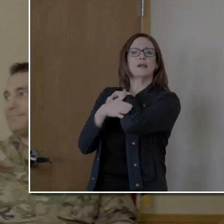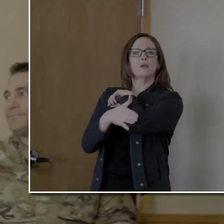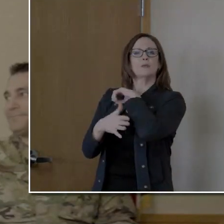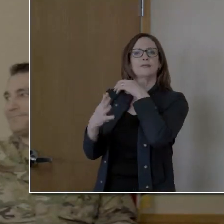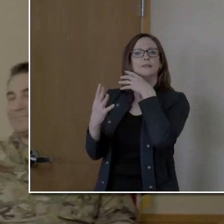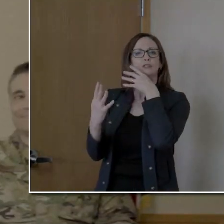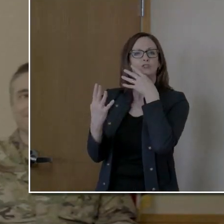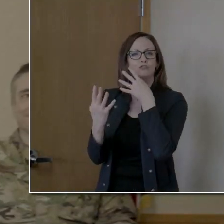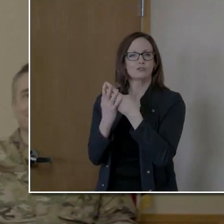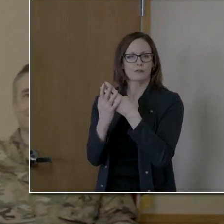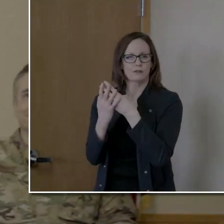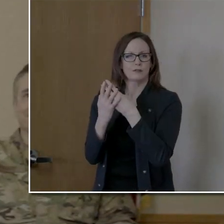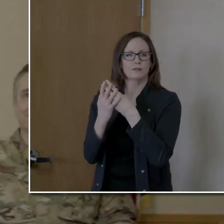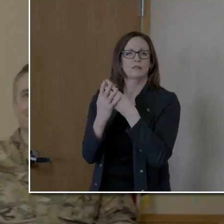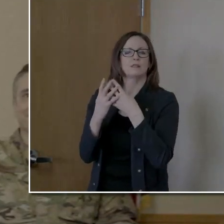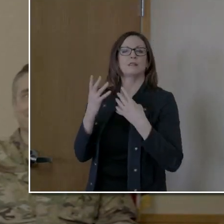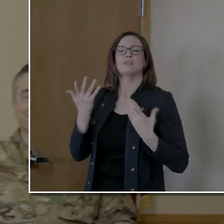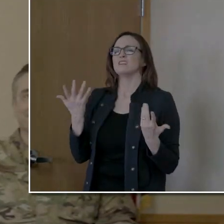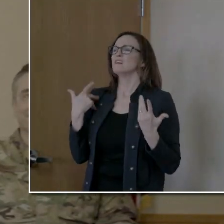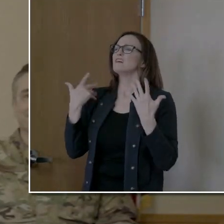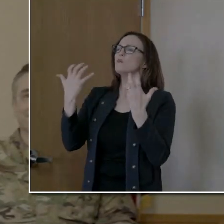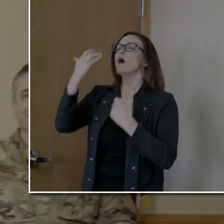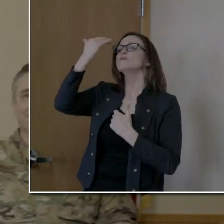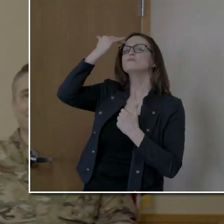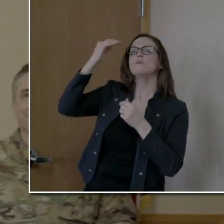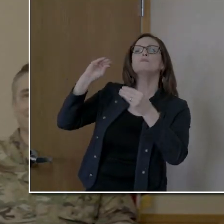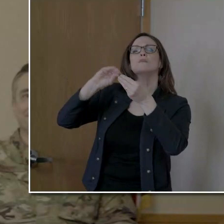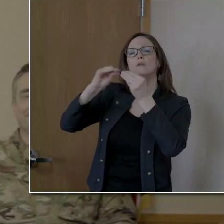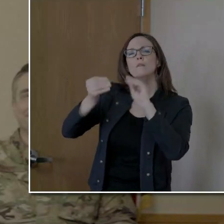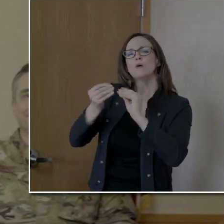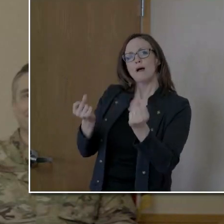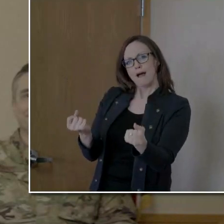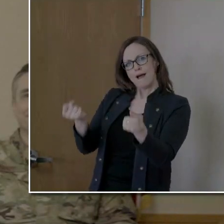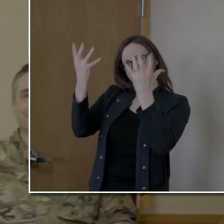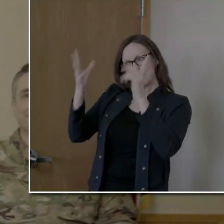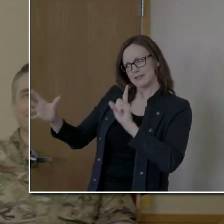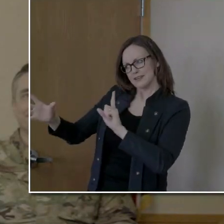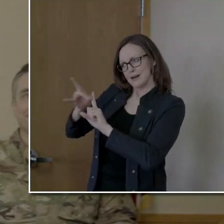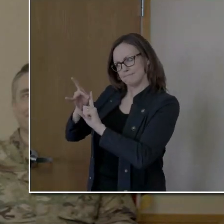We do not. Okay, thank you.